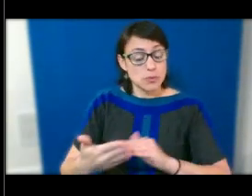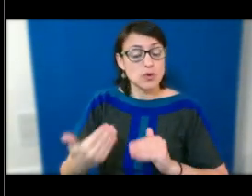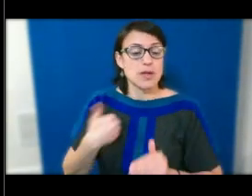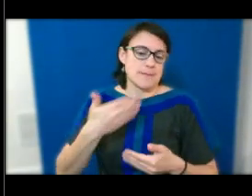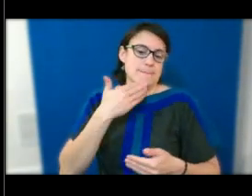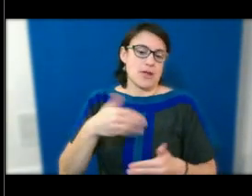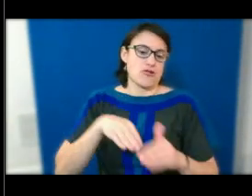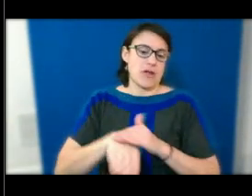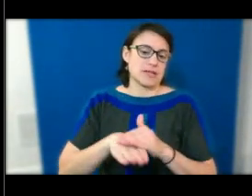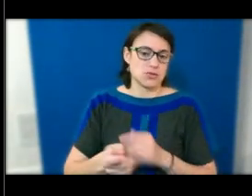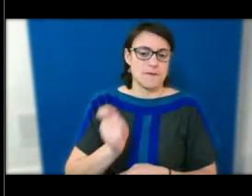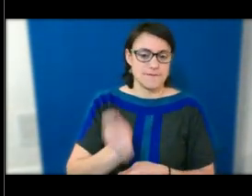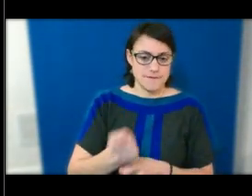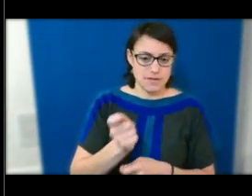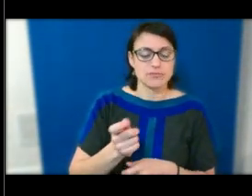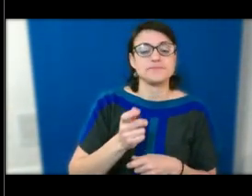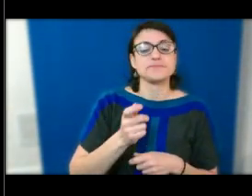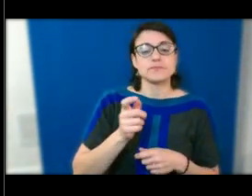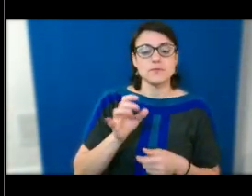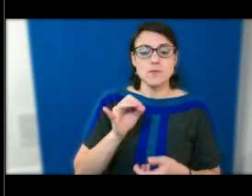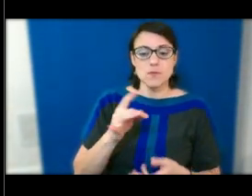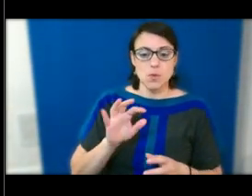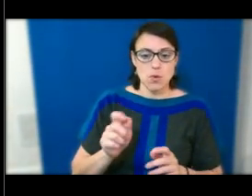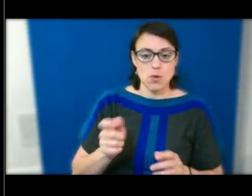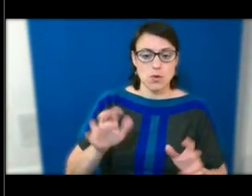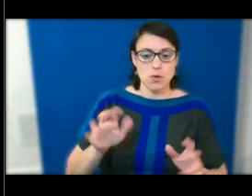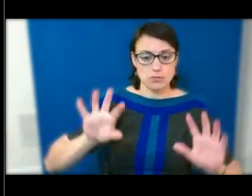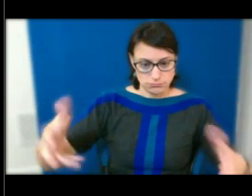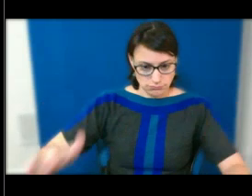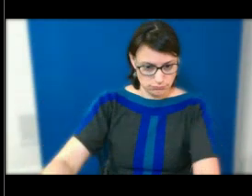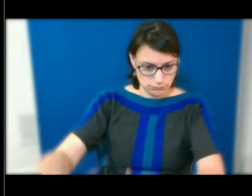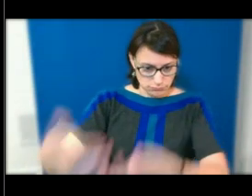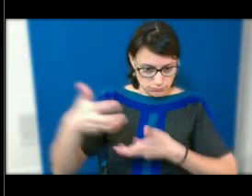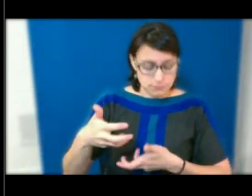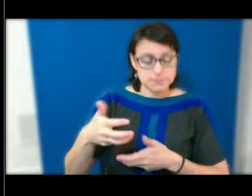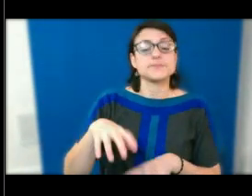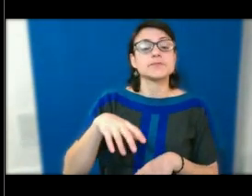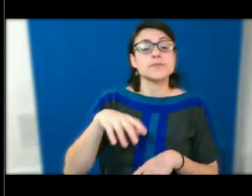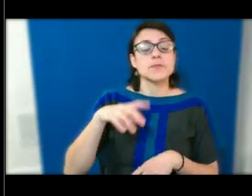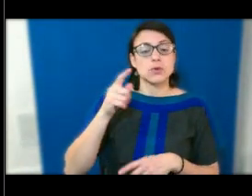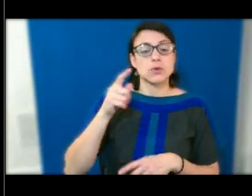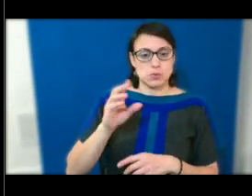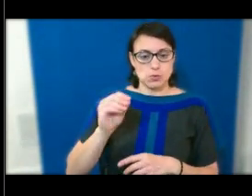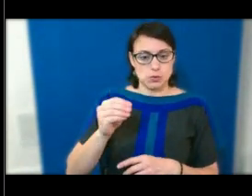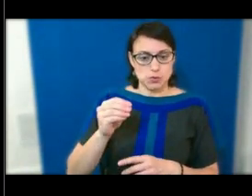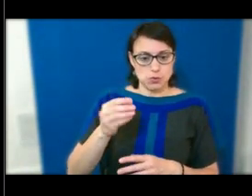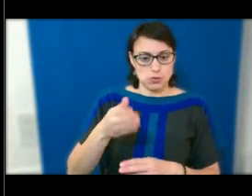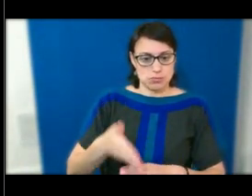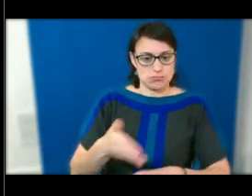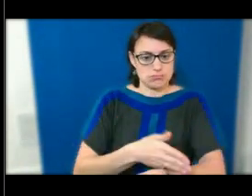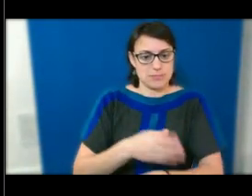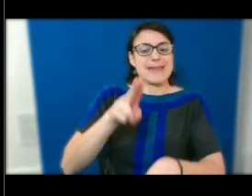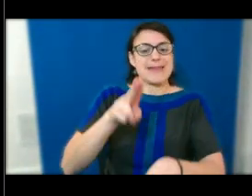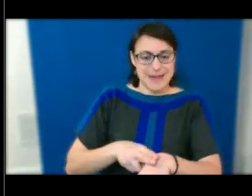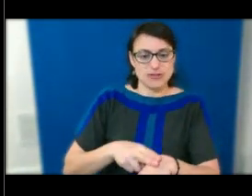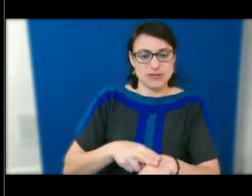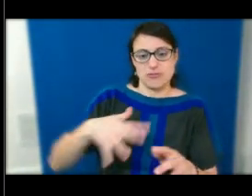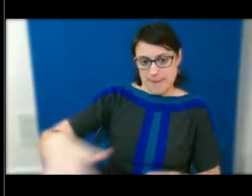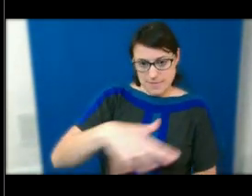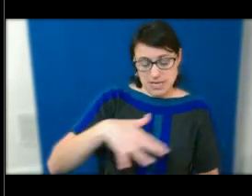natural habitats. So it meant it was better for the environment, but it was also better for the economy. And the other